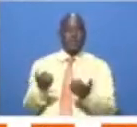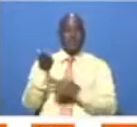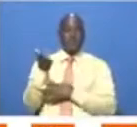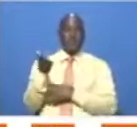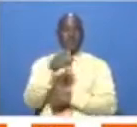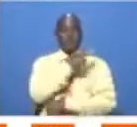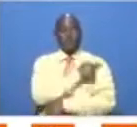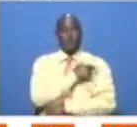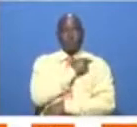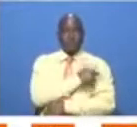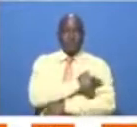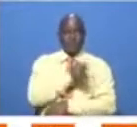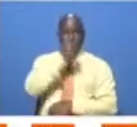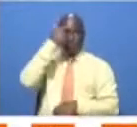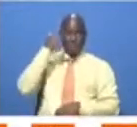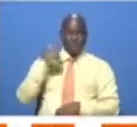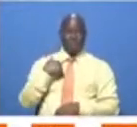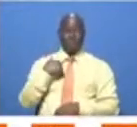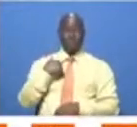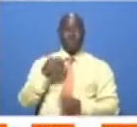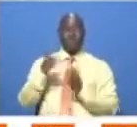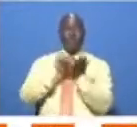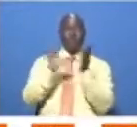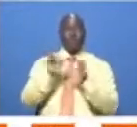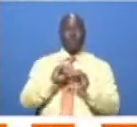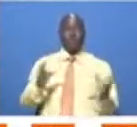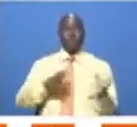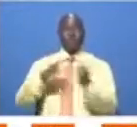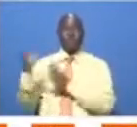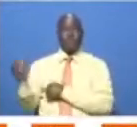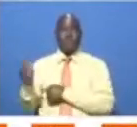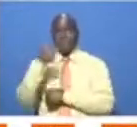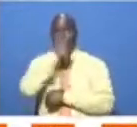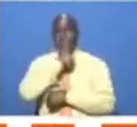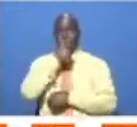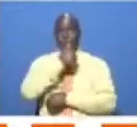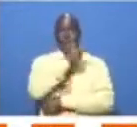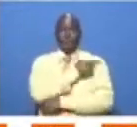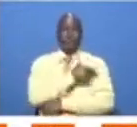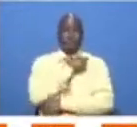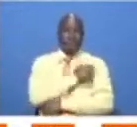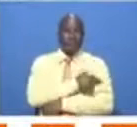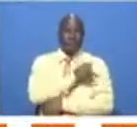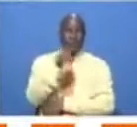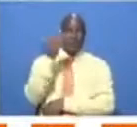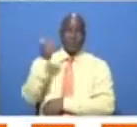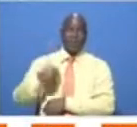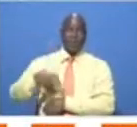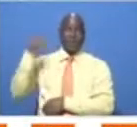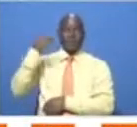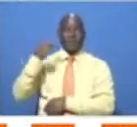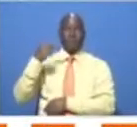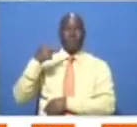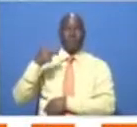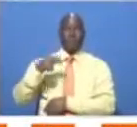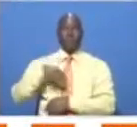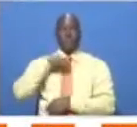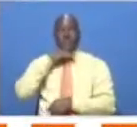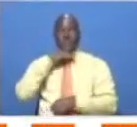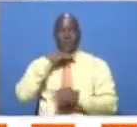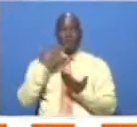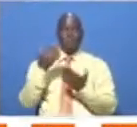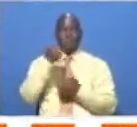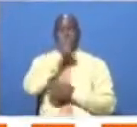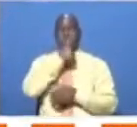those facilities, because there are no personnel, they end up ending in the private facilities. And that's why we have higher retention rate in the private hospital.